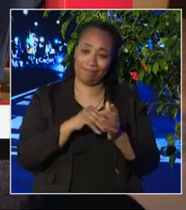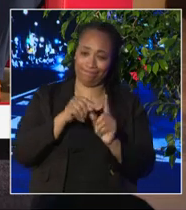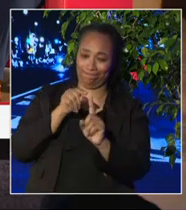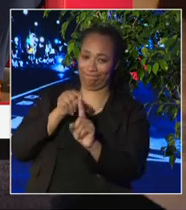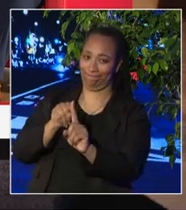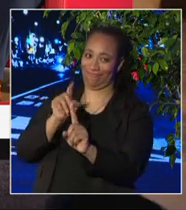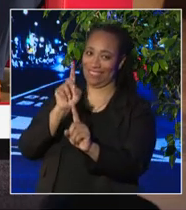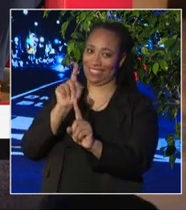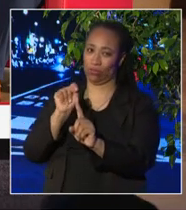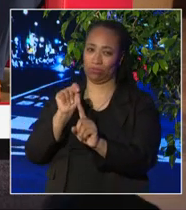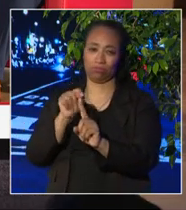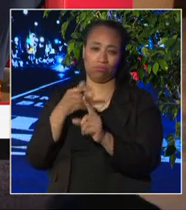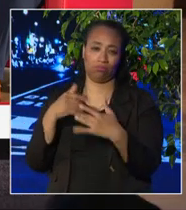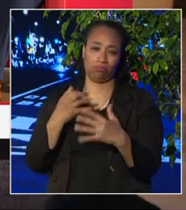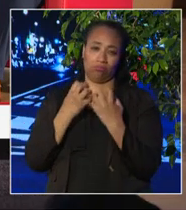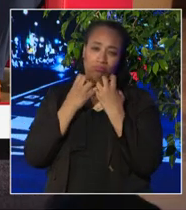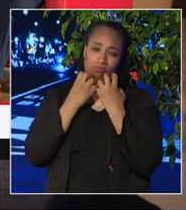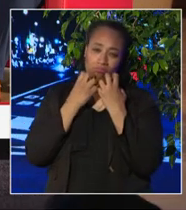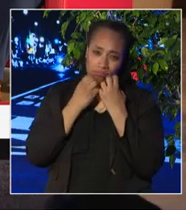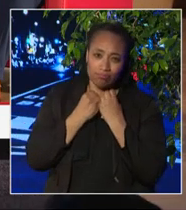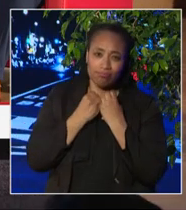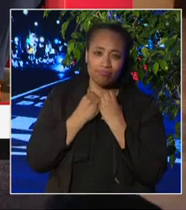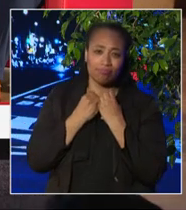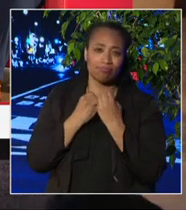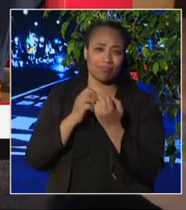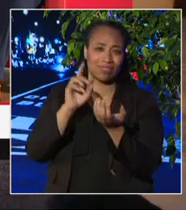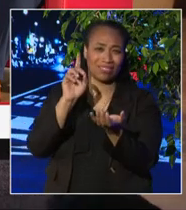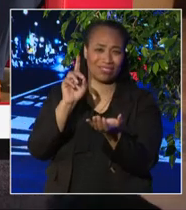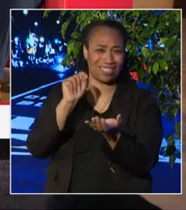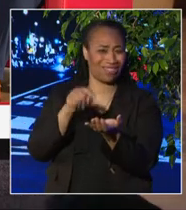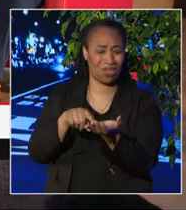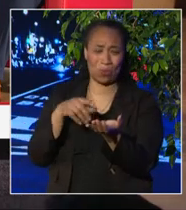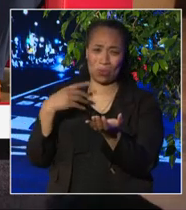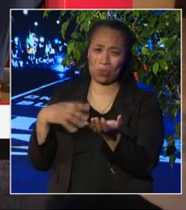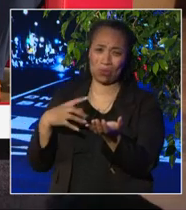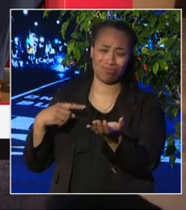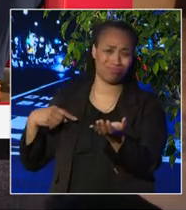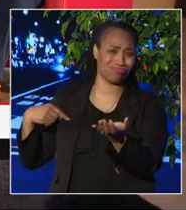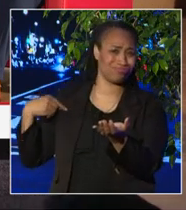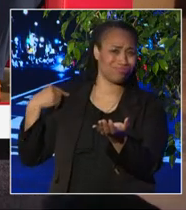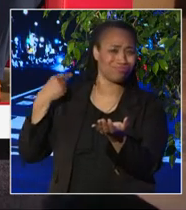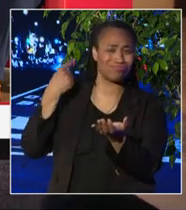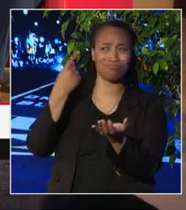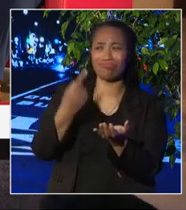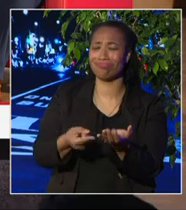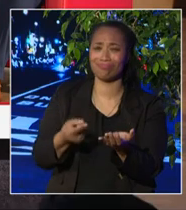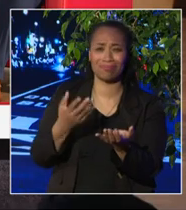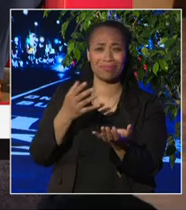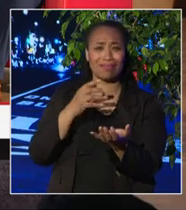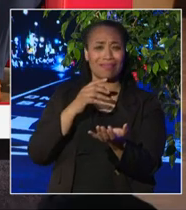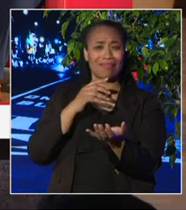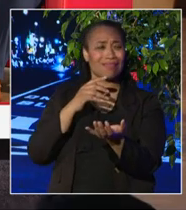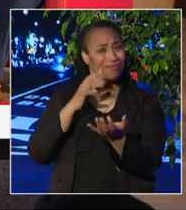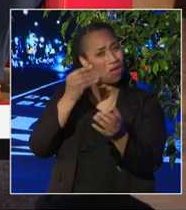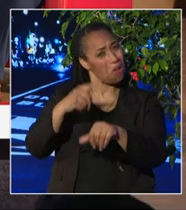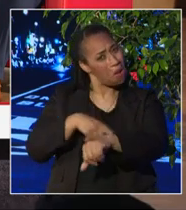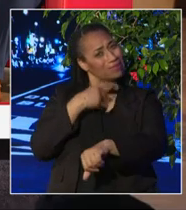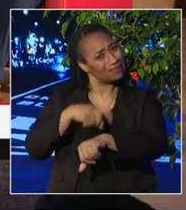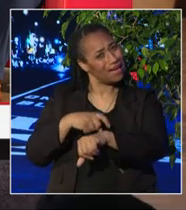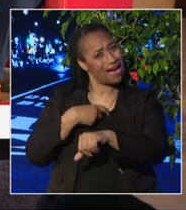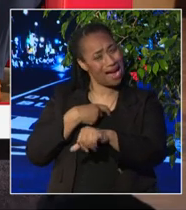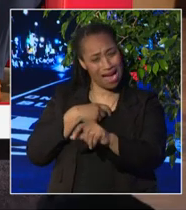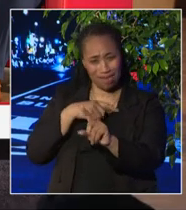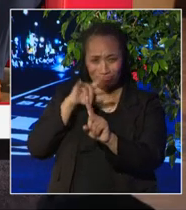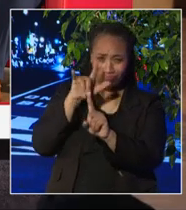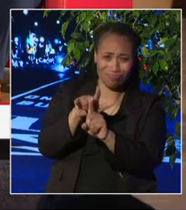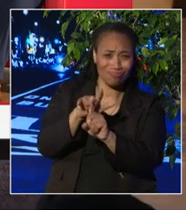downtown for the last, I don't even know how many years, but a long time, has allowed us to